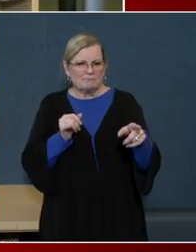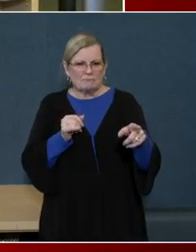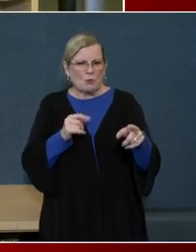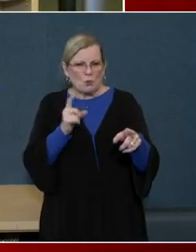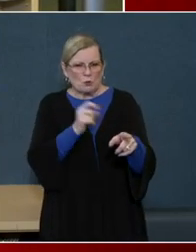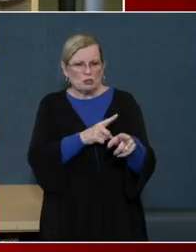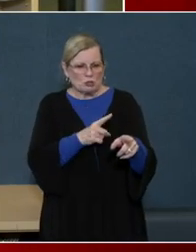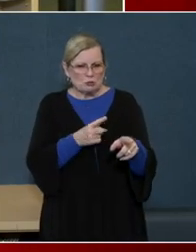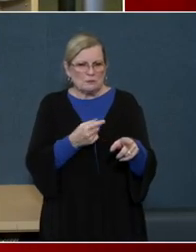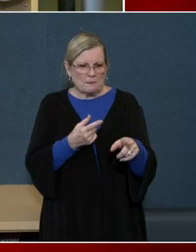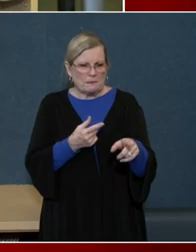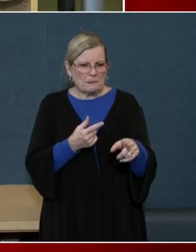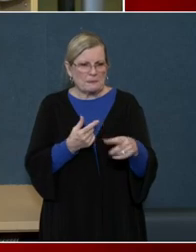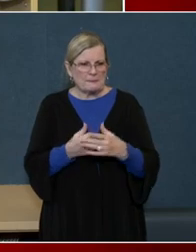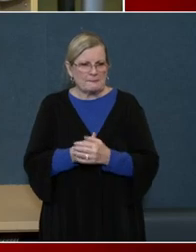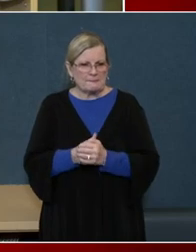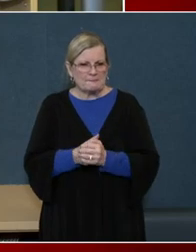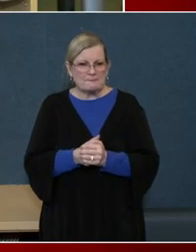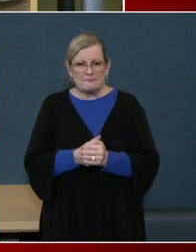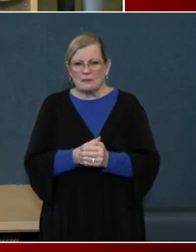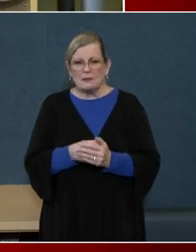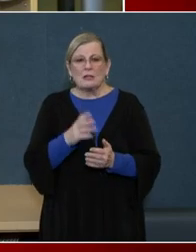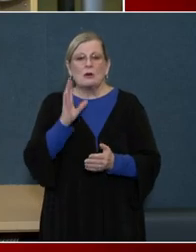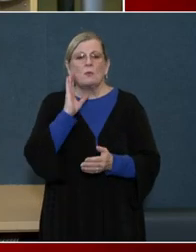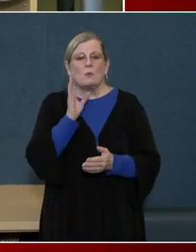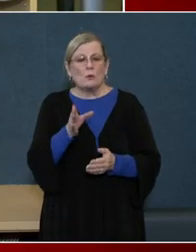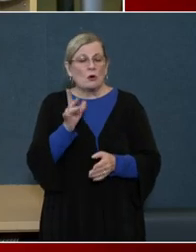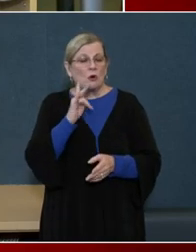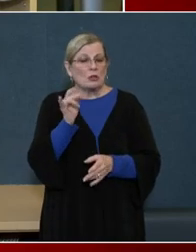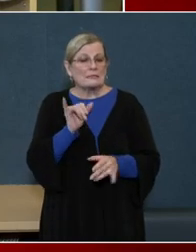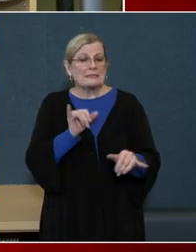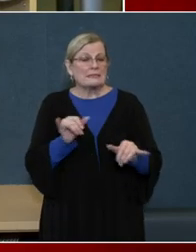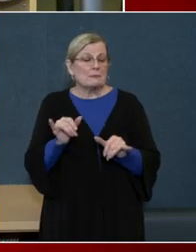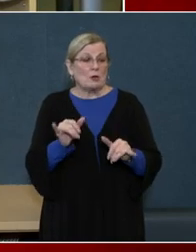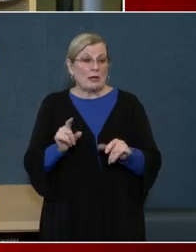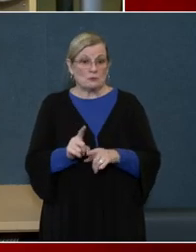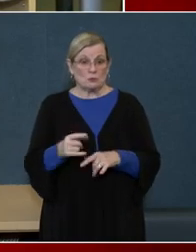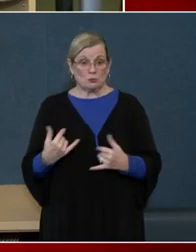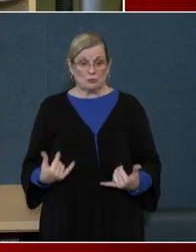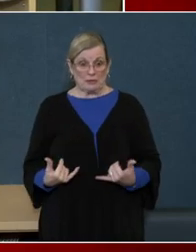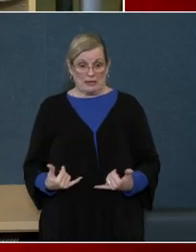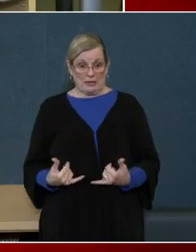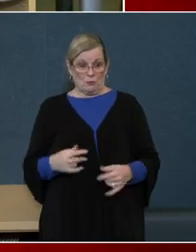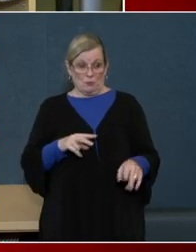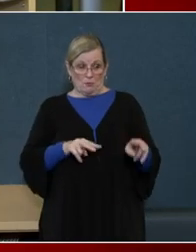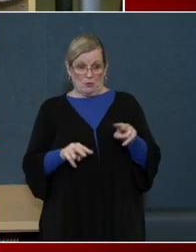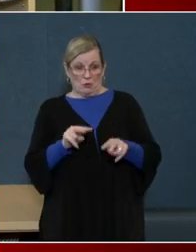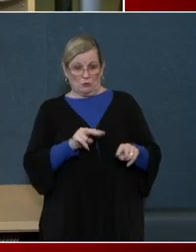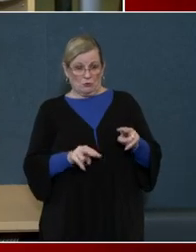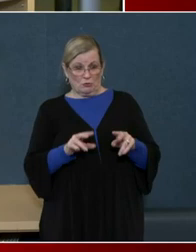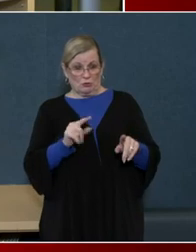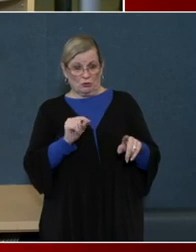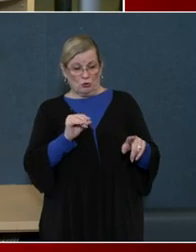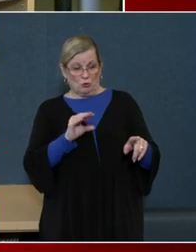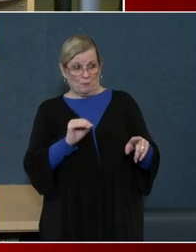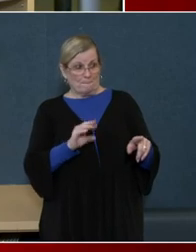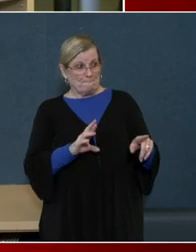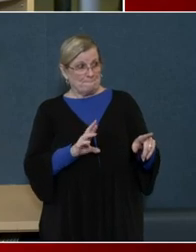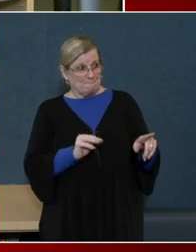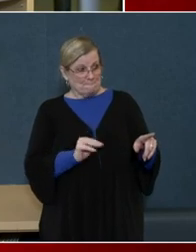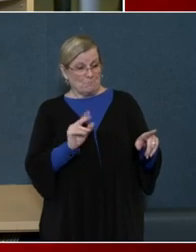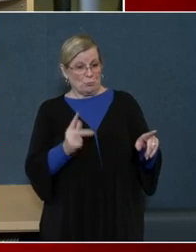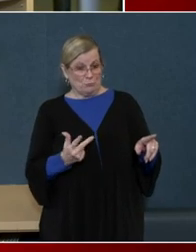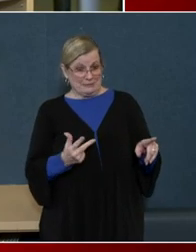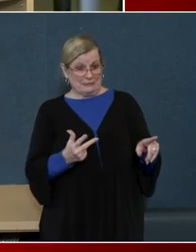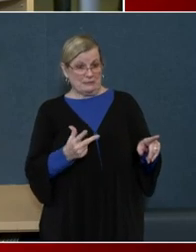But we will similar to today, as we track towards term 3, we'll provide more information to families about